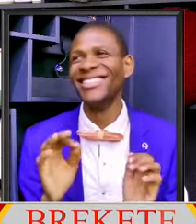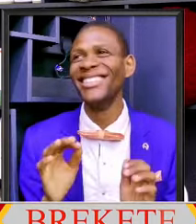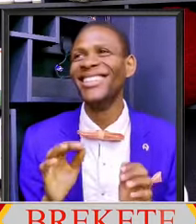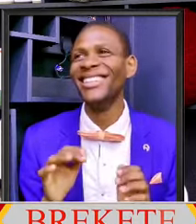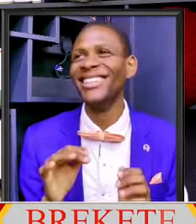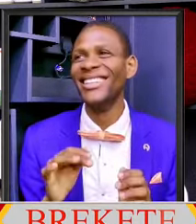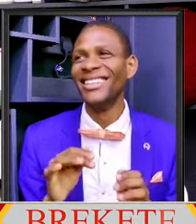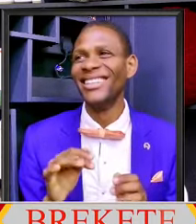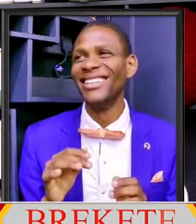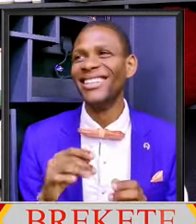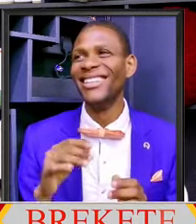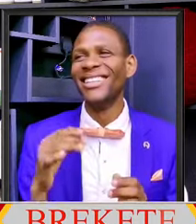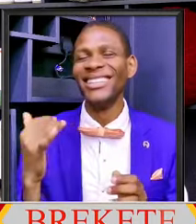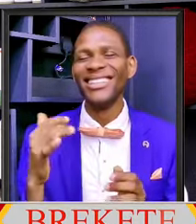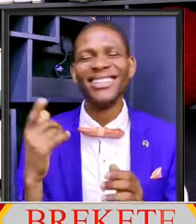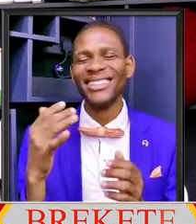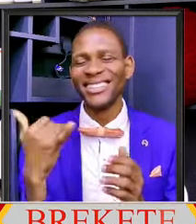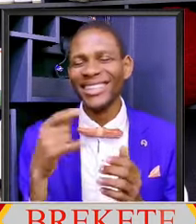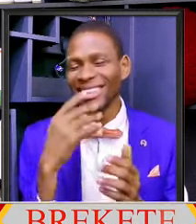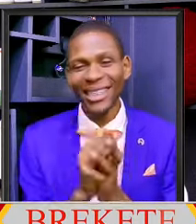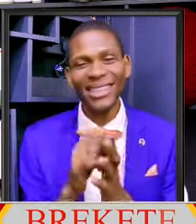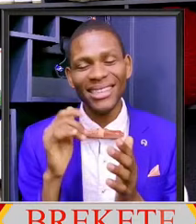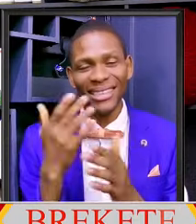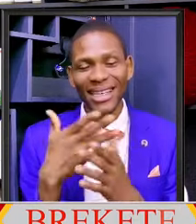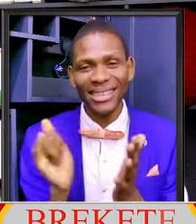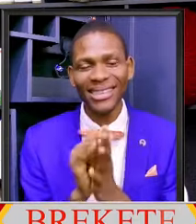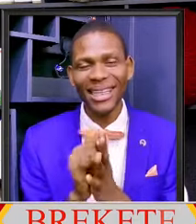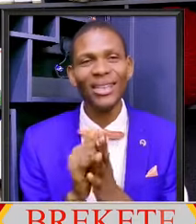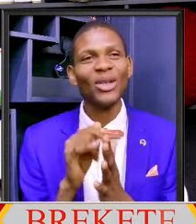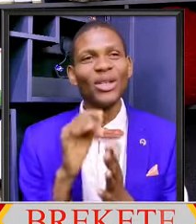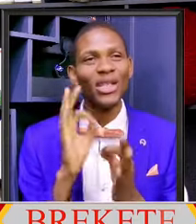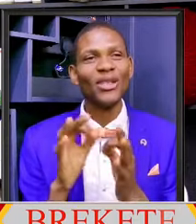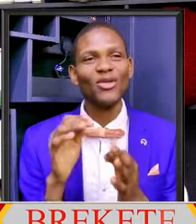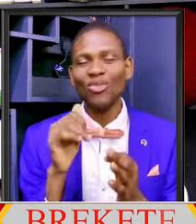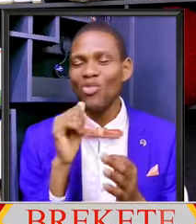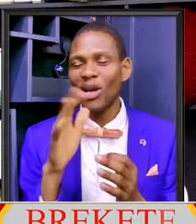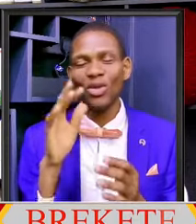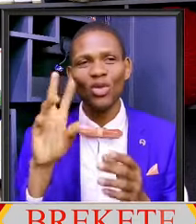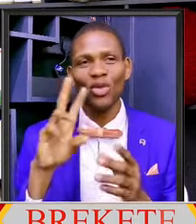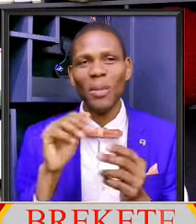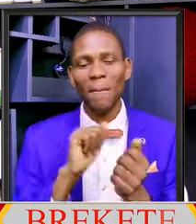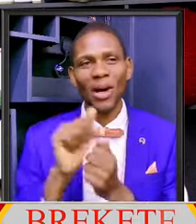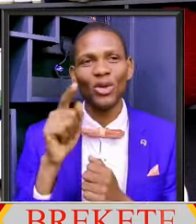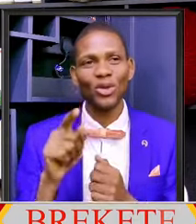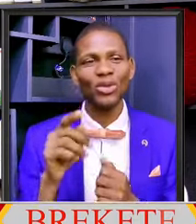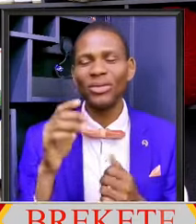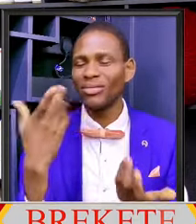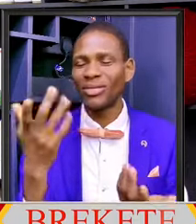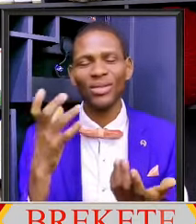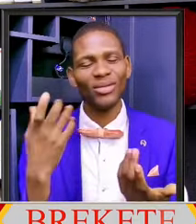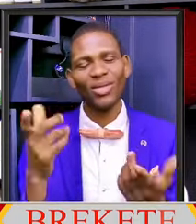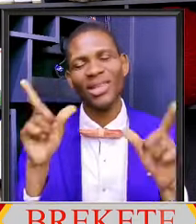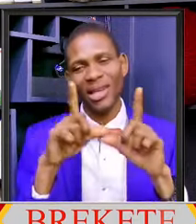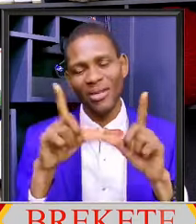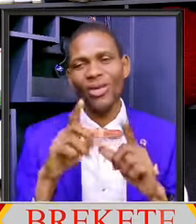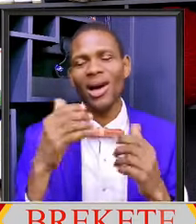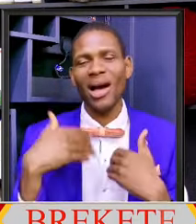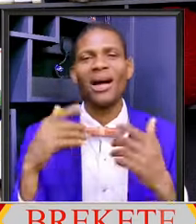That is where they talk, say, woman, no, they pass man power, and the one way you marry put for house. So level, now